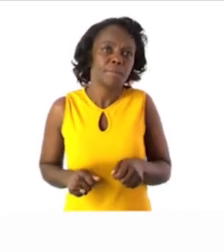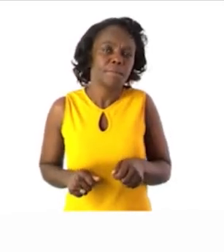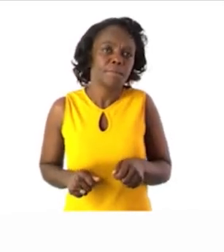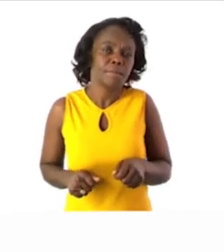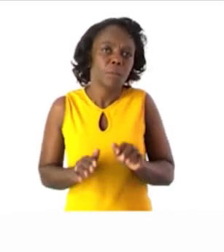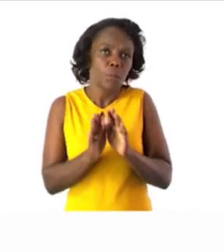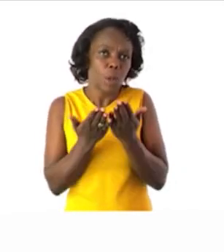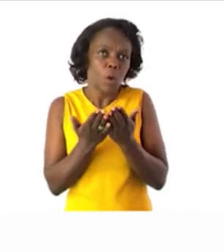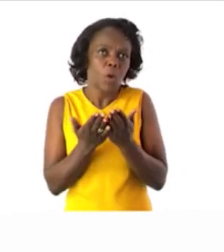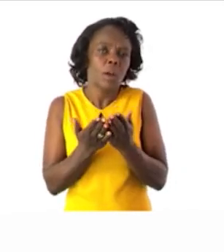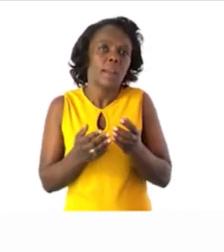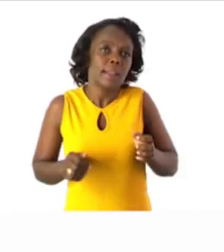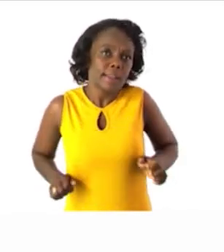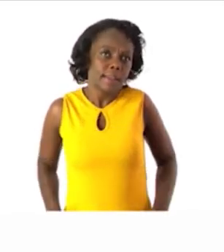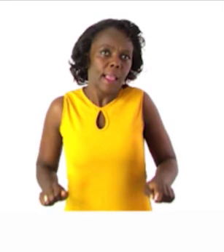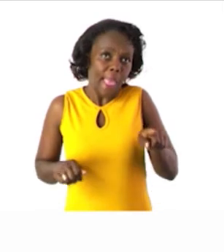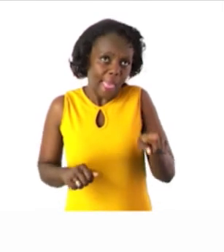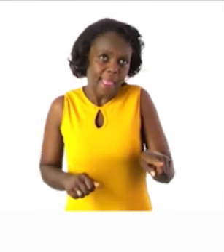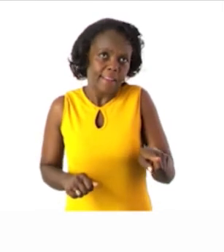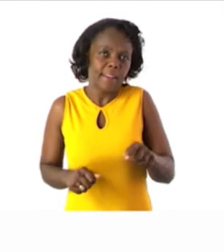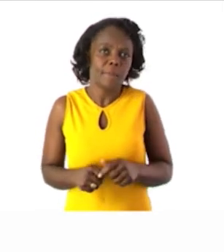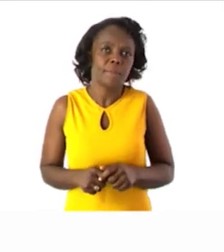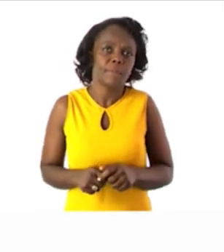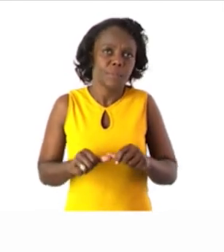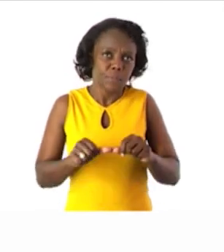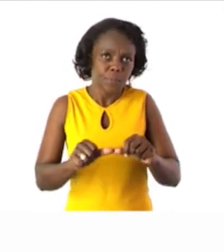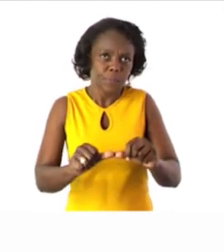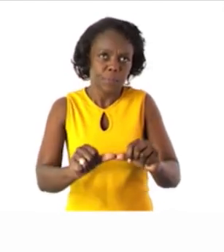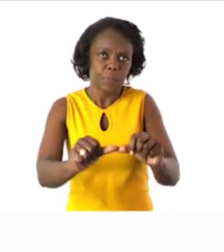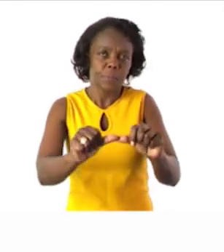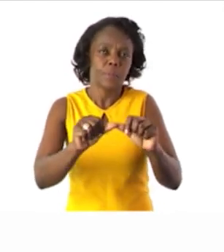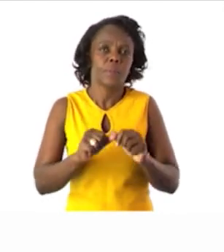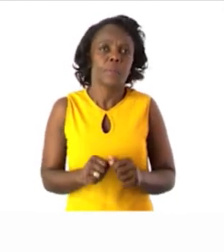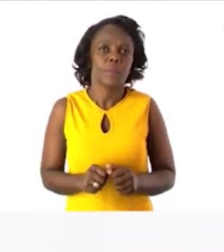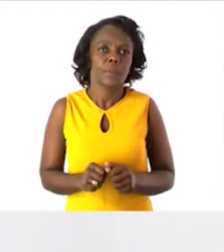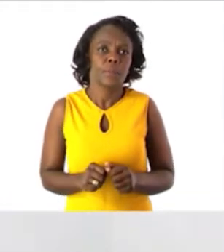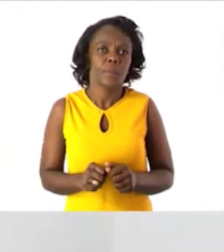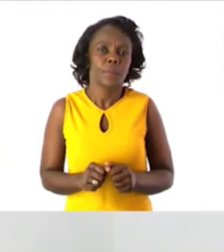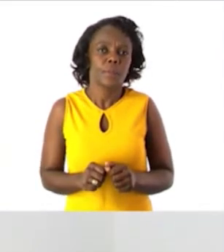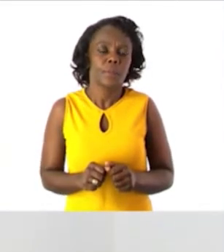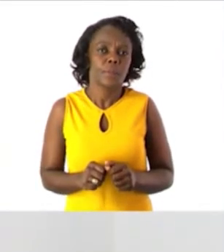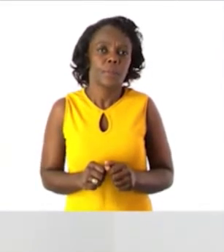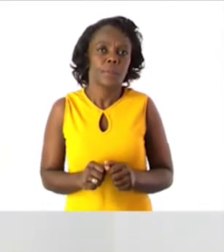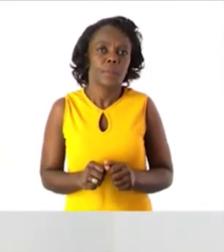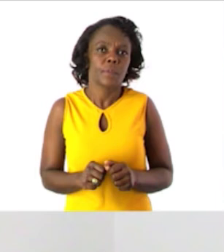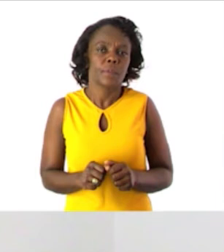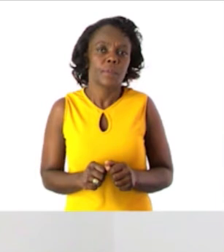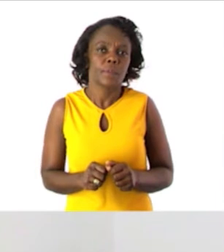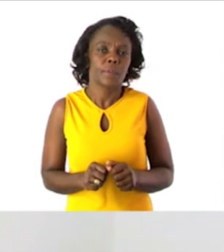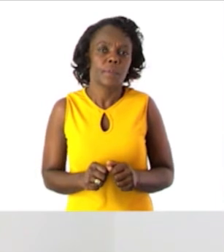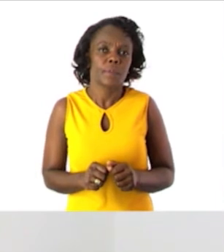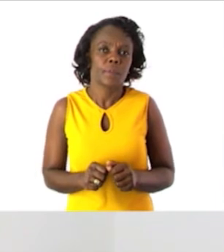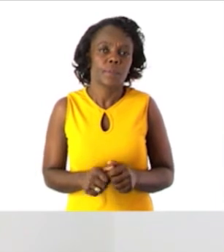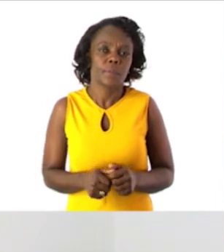the book is hers. So try the others and finish them. I'm going to check with you tomorrow and see